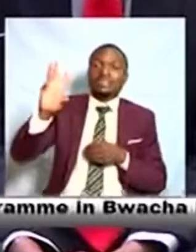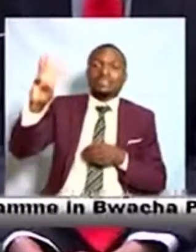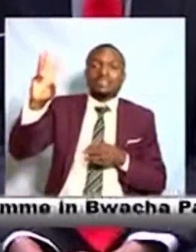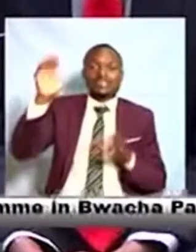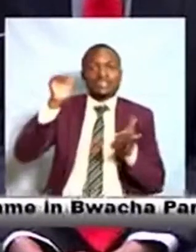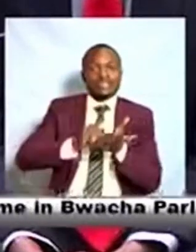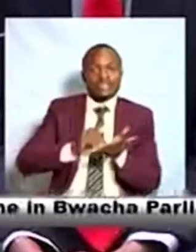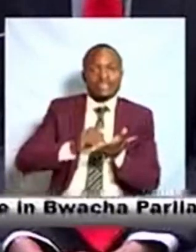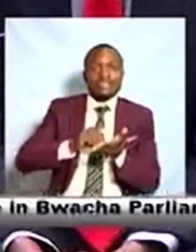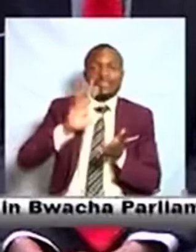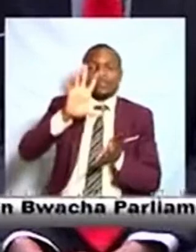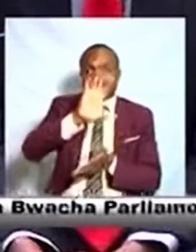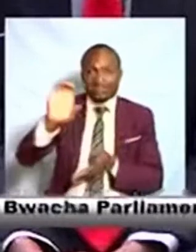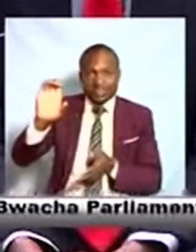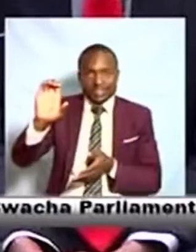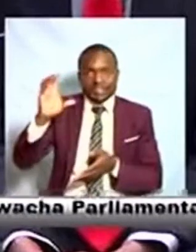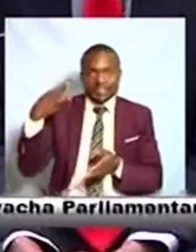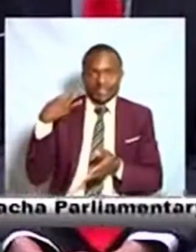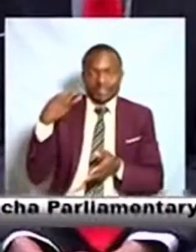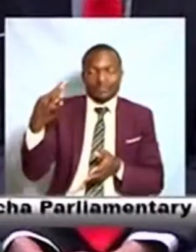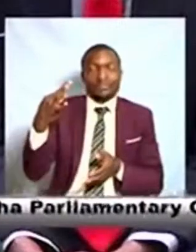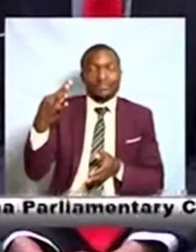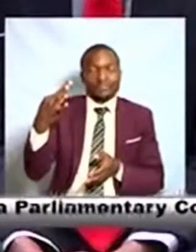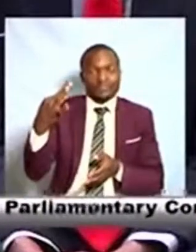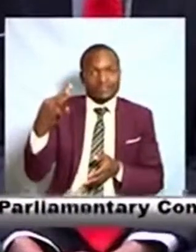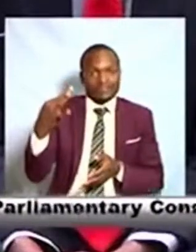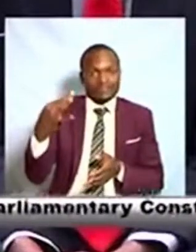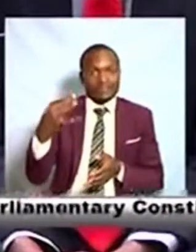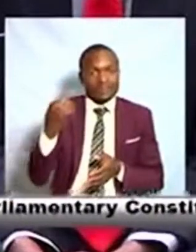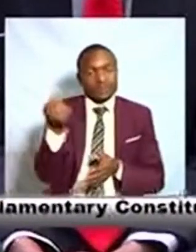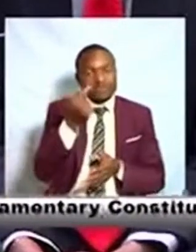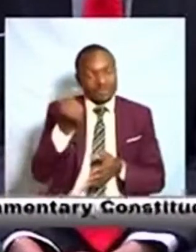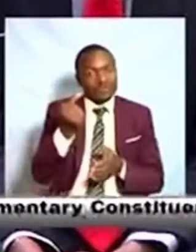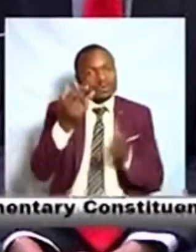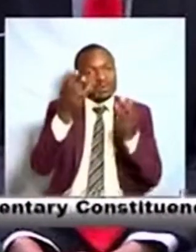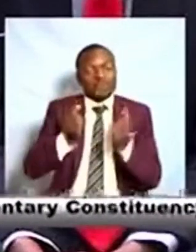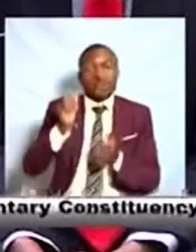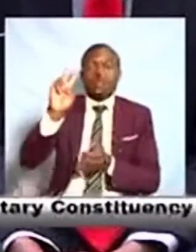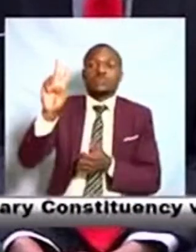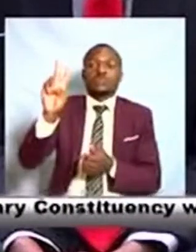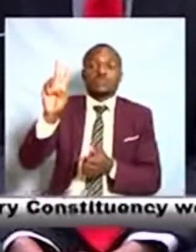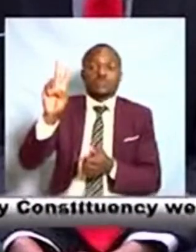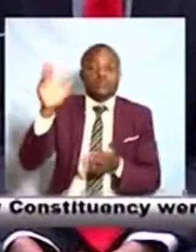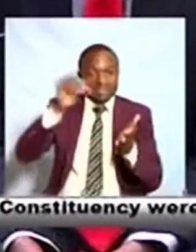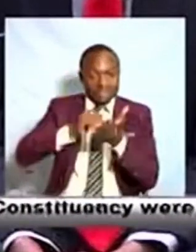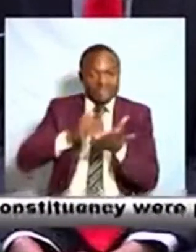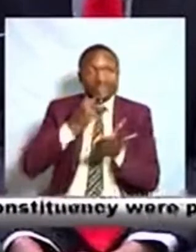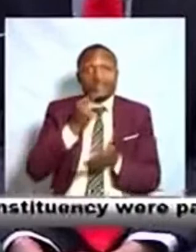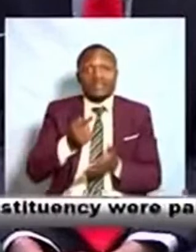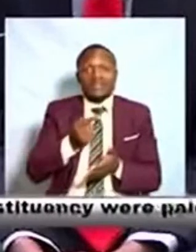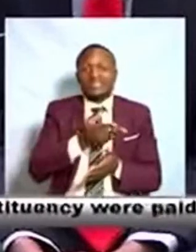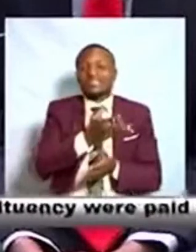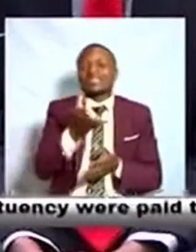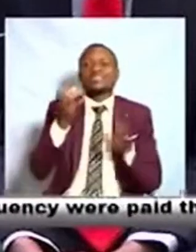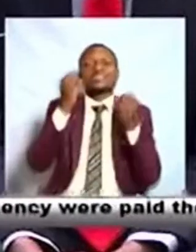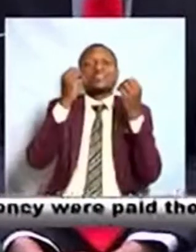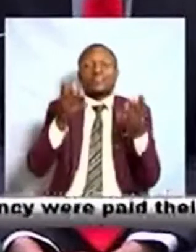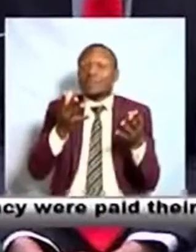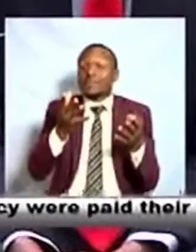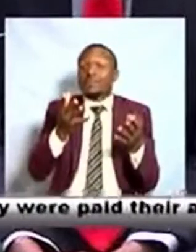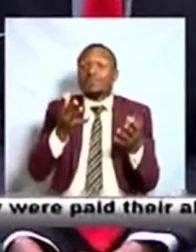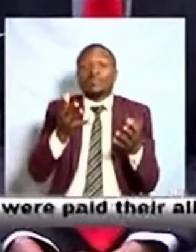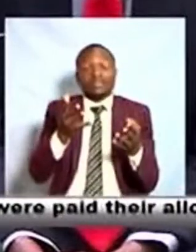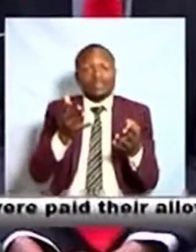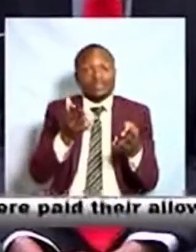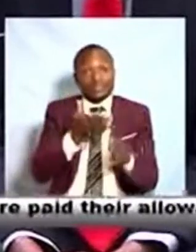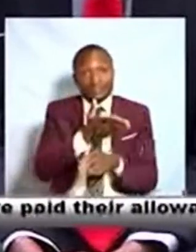36,500 applications, and we are only looking for only 2,000. That tells you that there's a lot of unemployment levels that